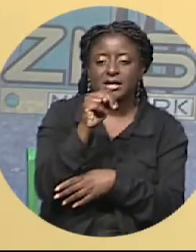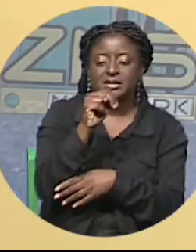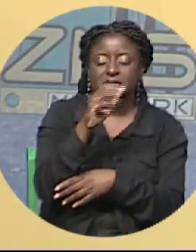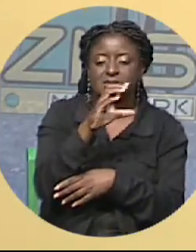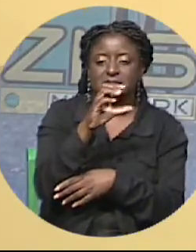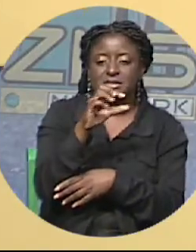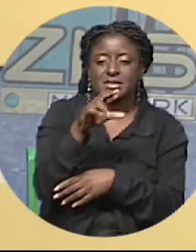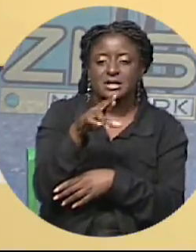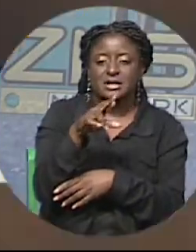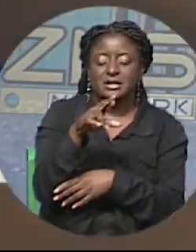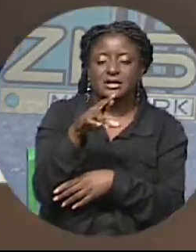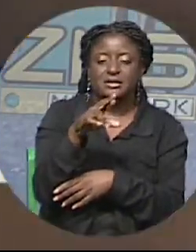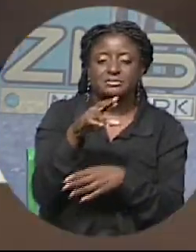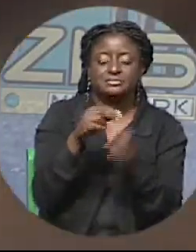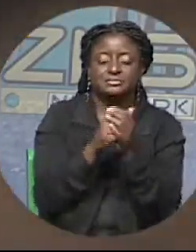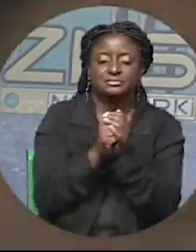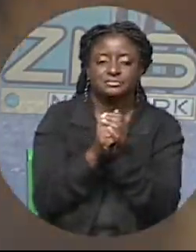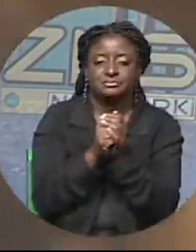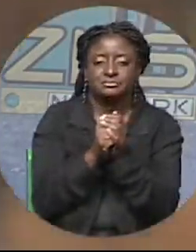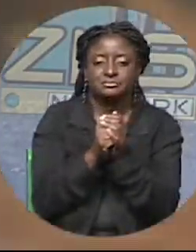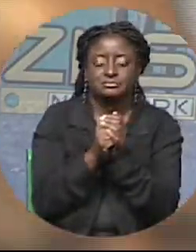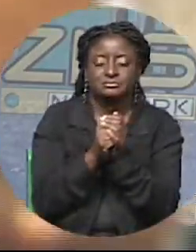INHERITANCE, inheritance.